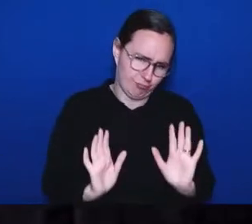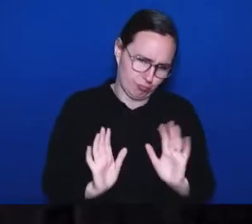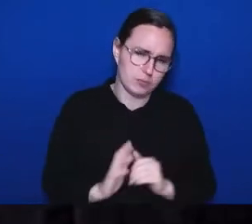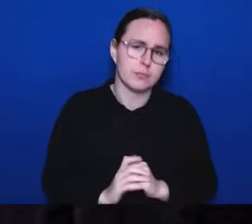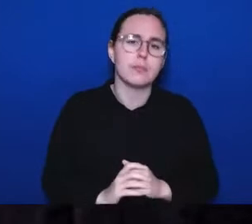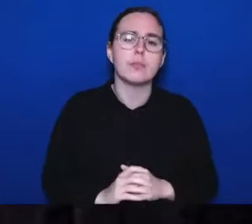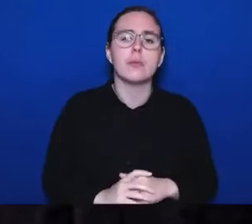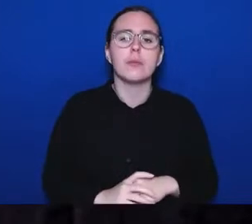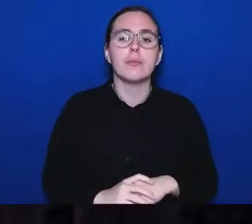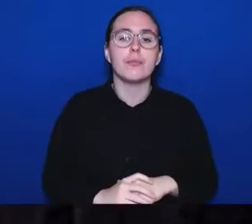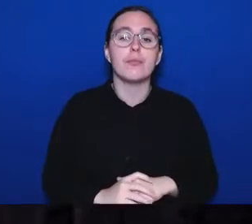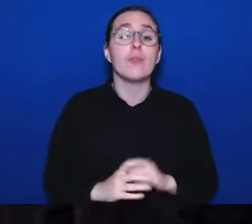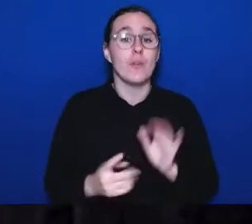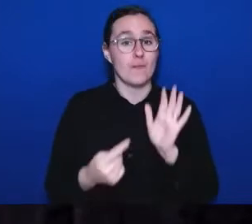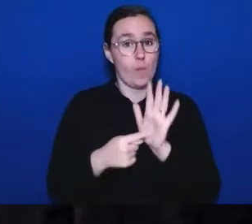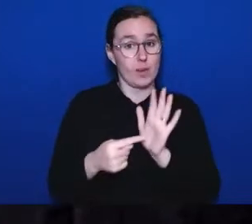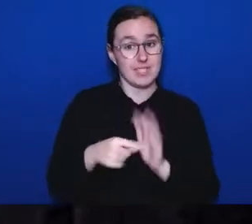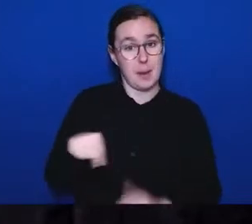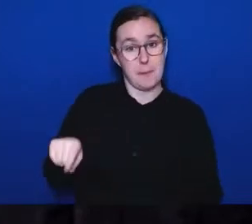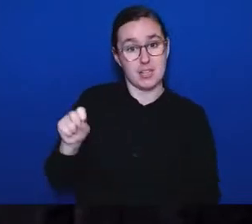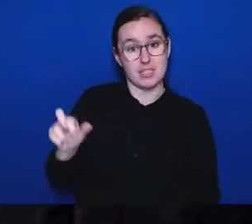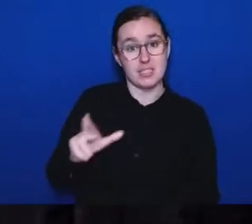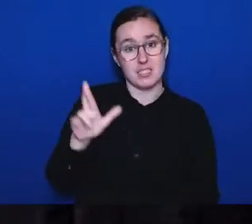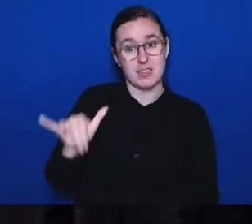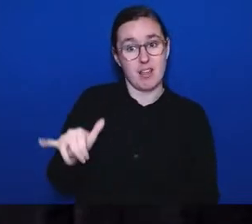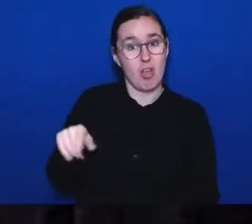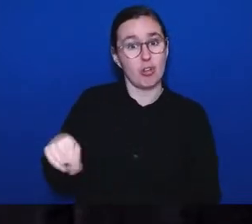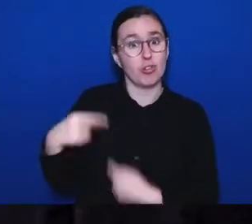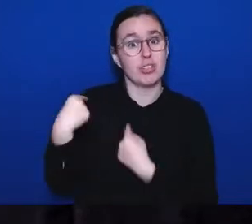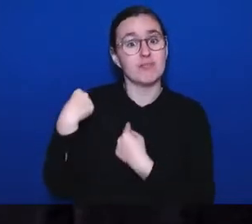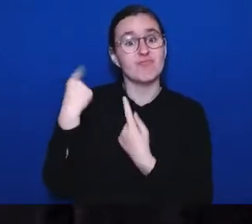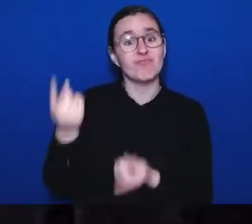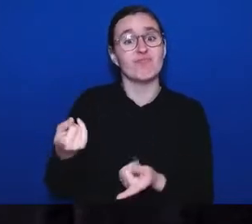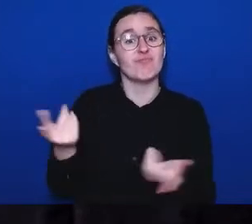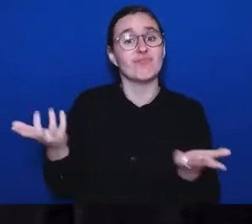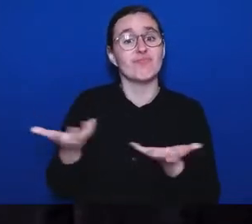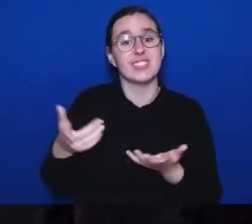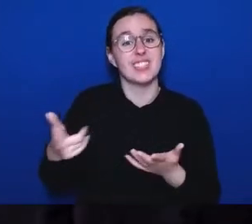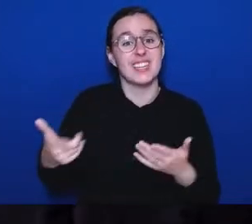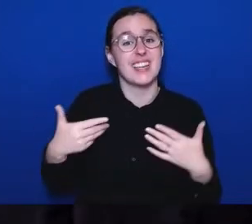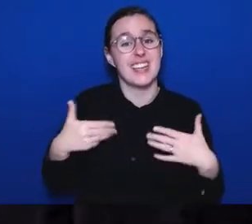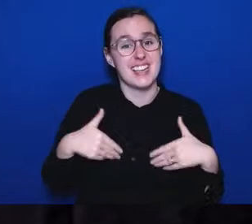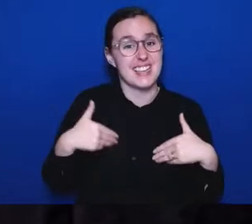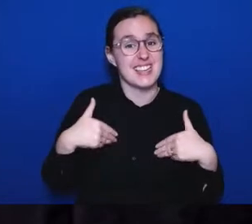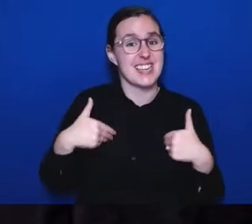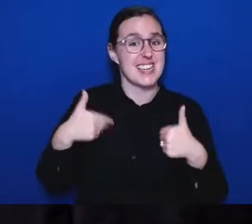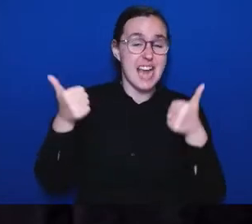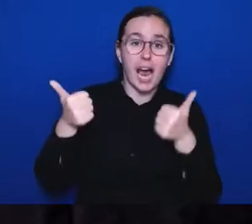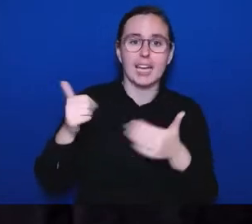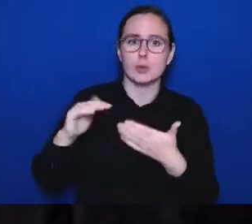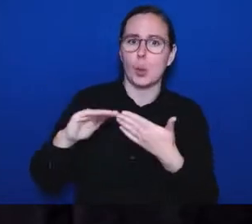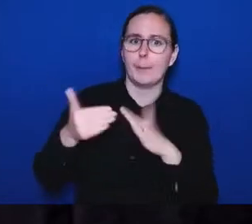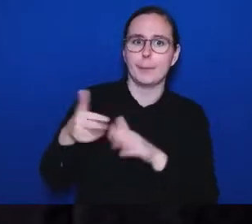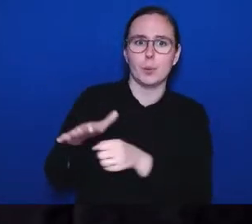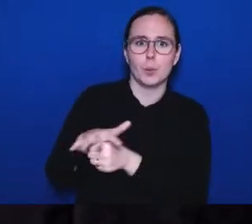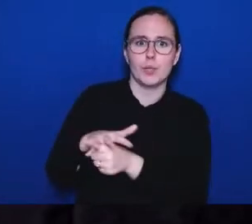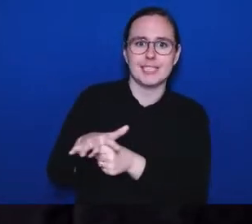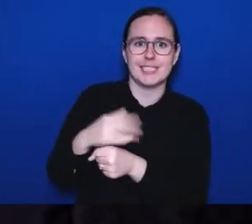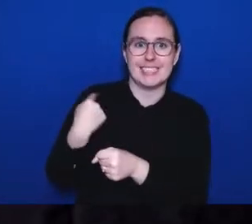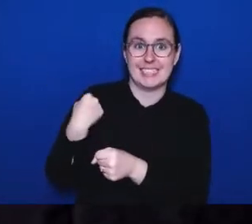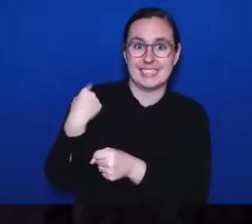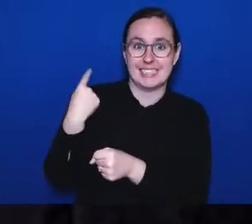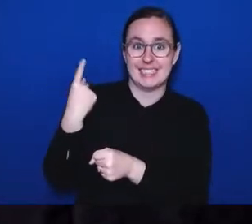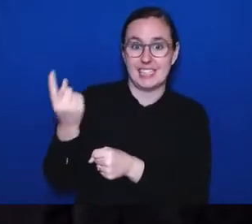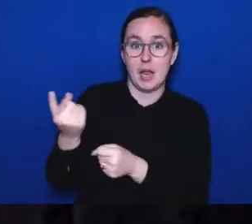in BC, was the youngest community in BC. Well, now through to 2036, it's going to meet the provincial average in terms of age. In